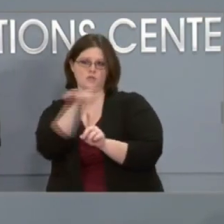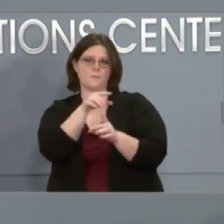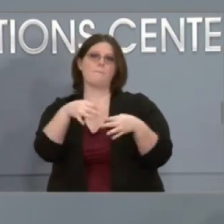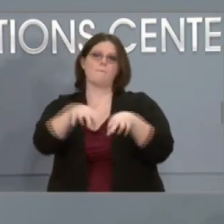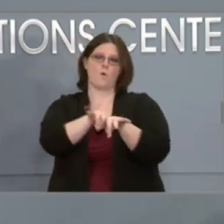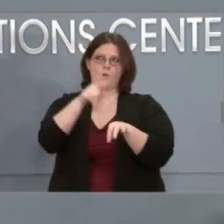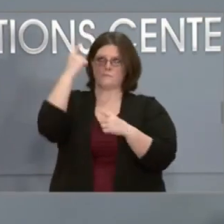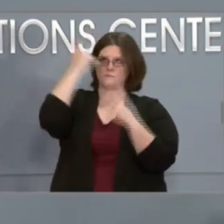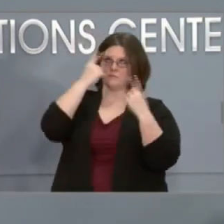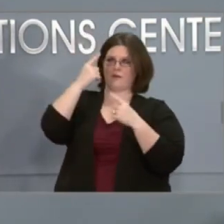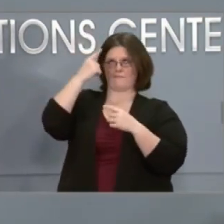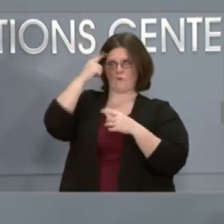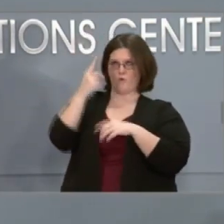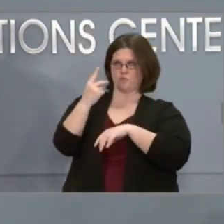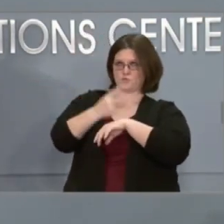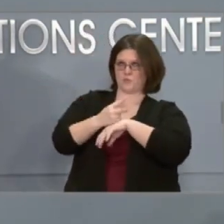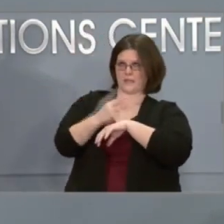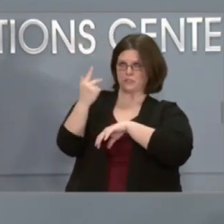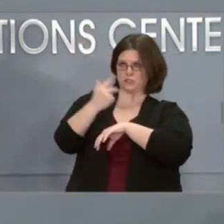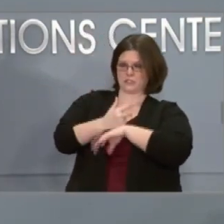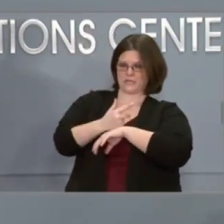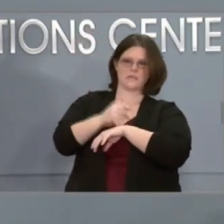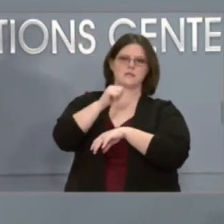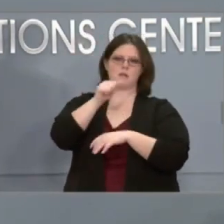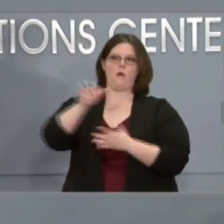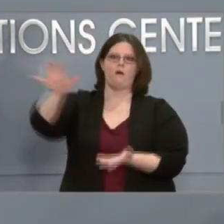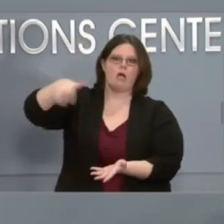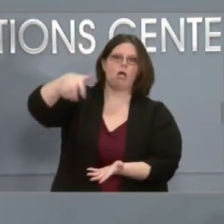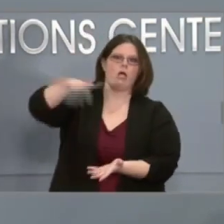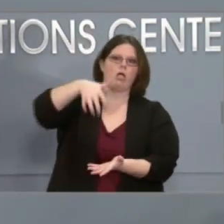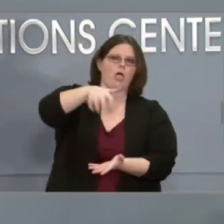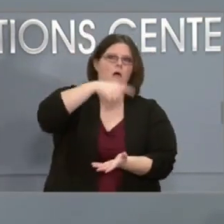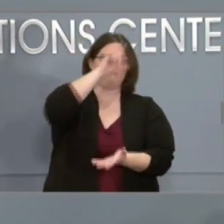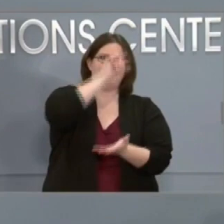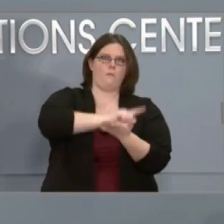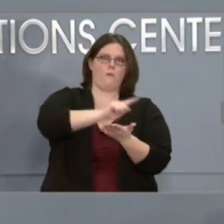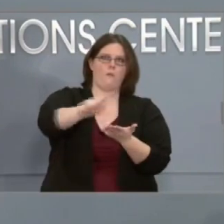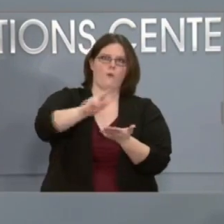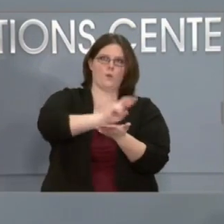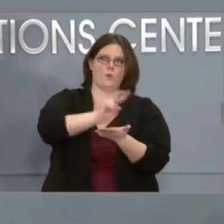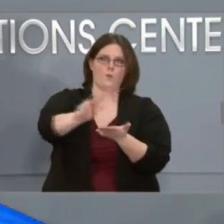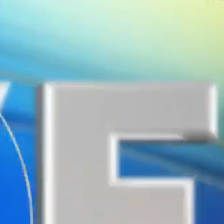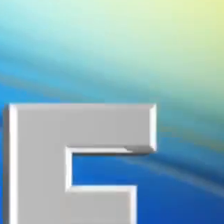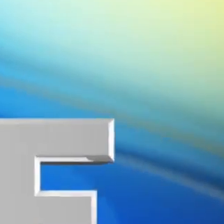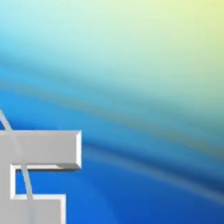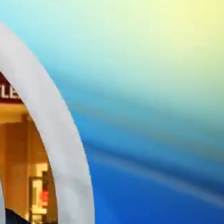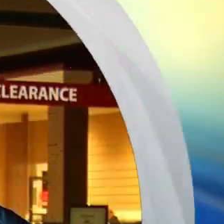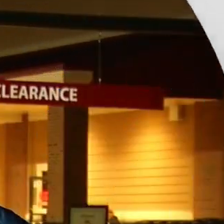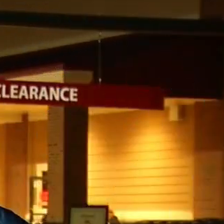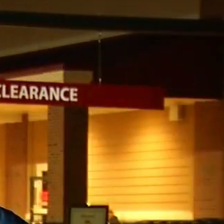they would need for the next 2 to 3 days and not to take more than they need in the stores.